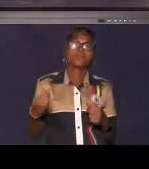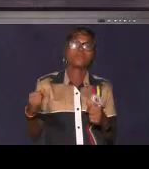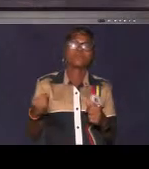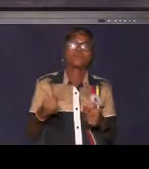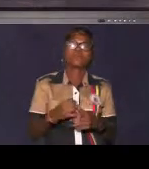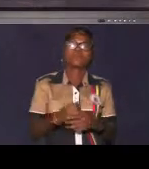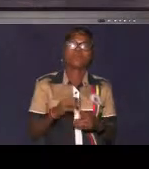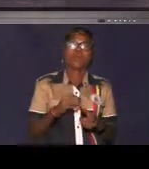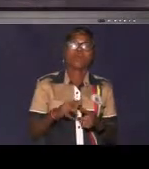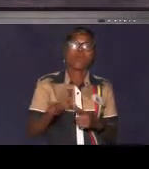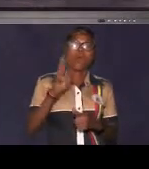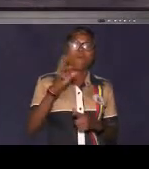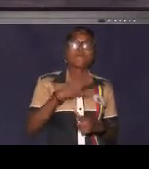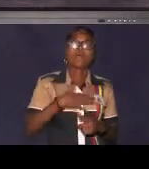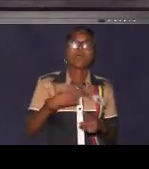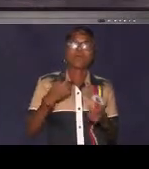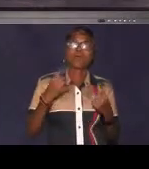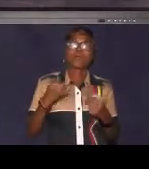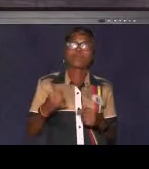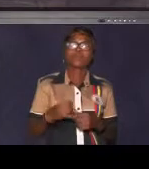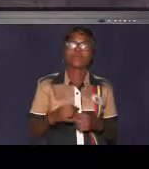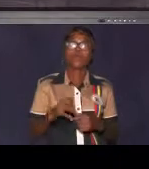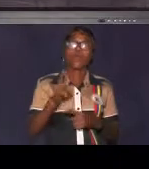Upcoming or up and coming.